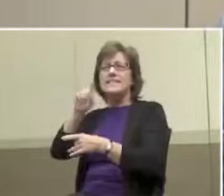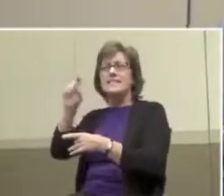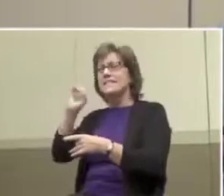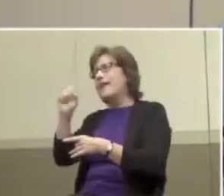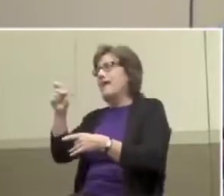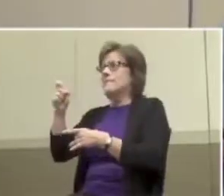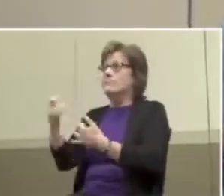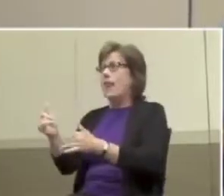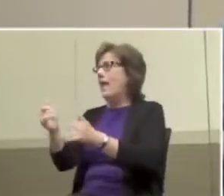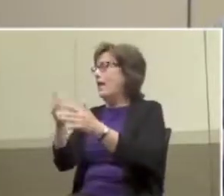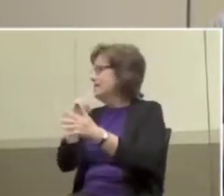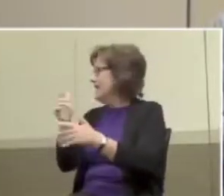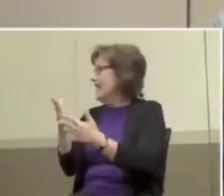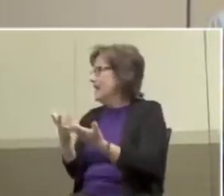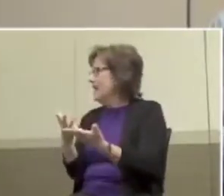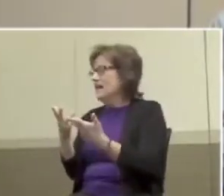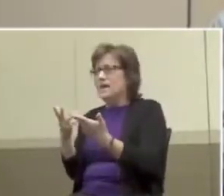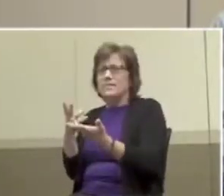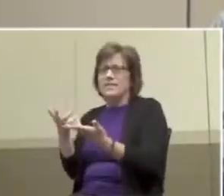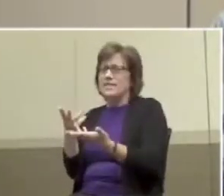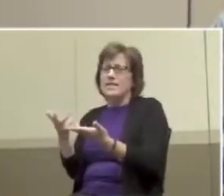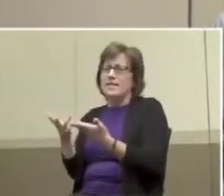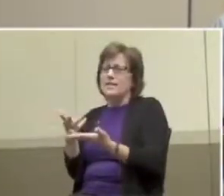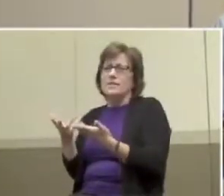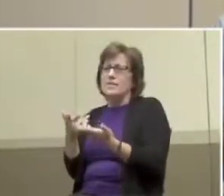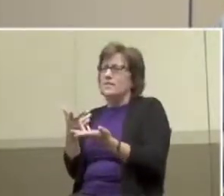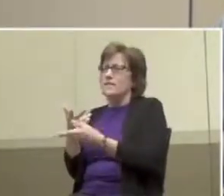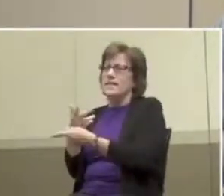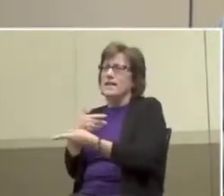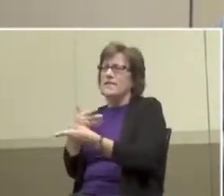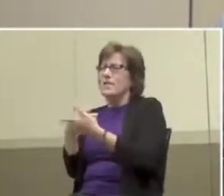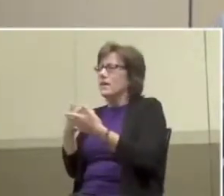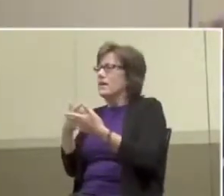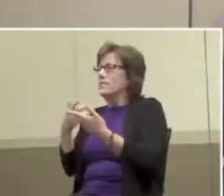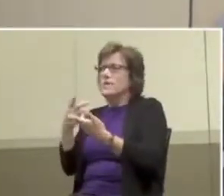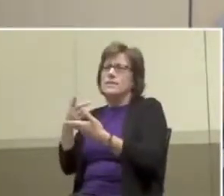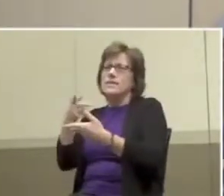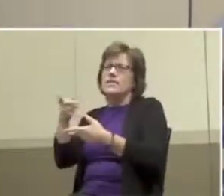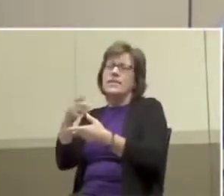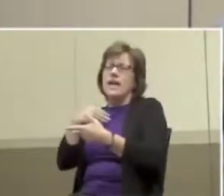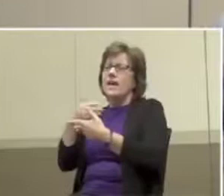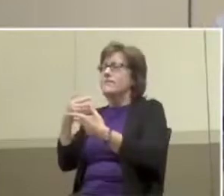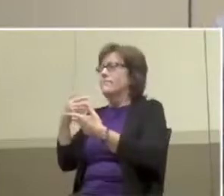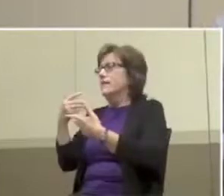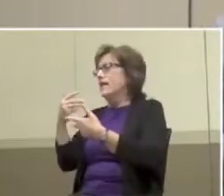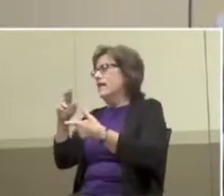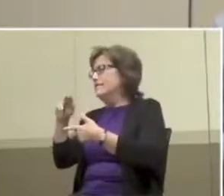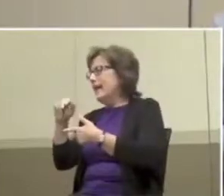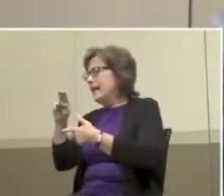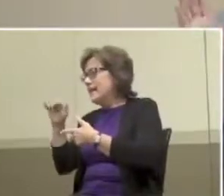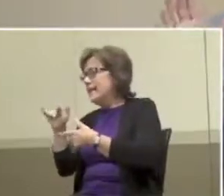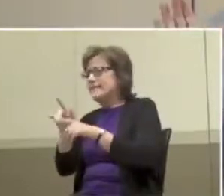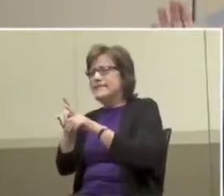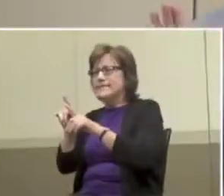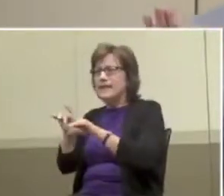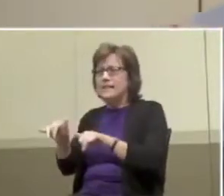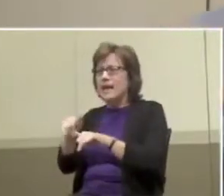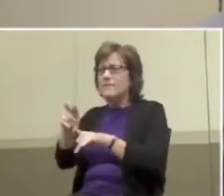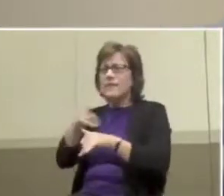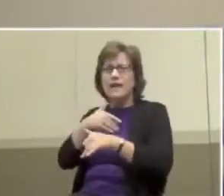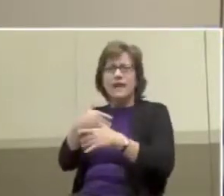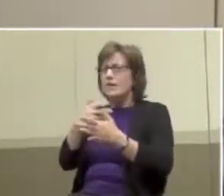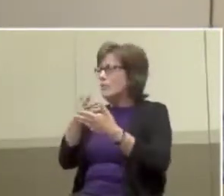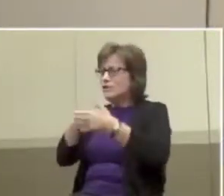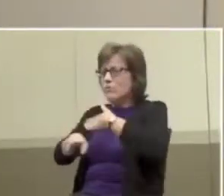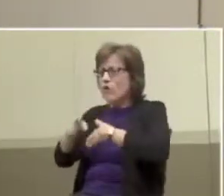nanny, who had a baby at the same time that he was born, and she probably breastfed him, he probably got that from her. He didn't get it from me.